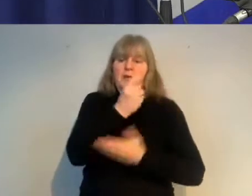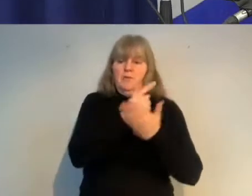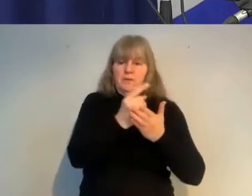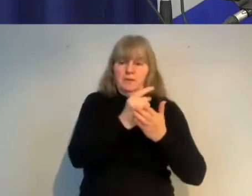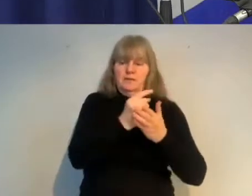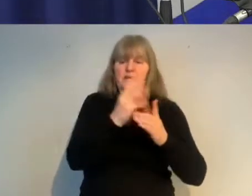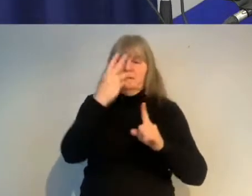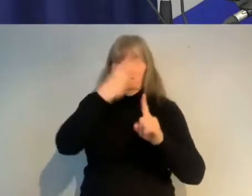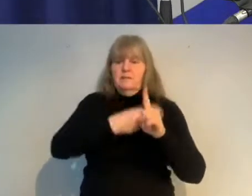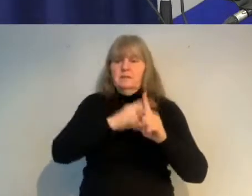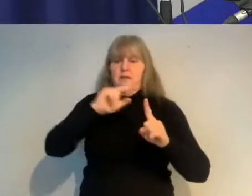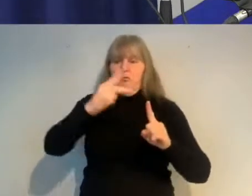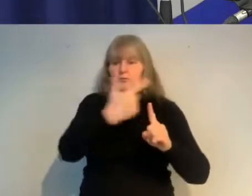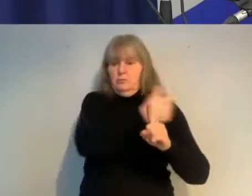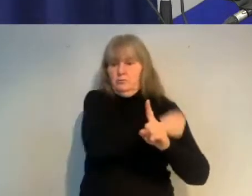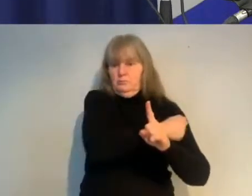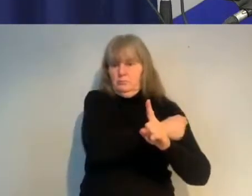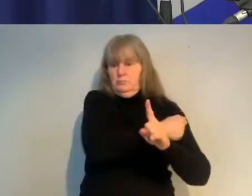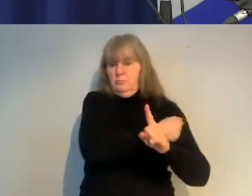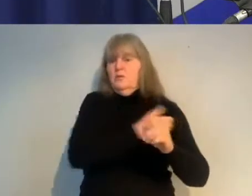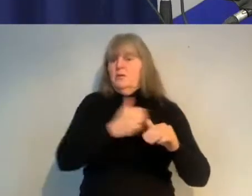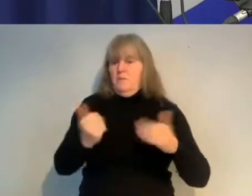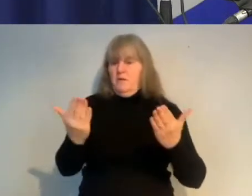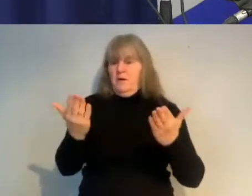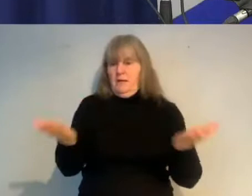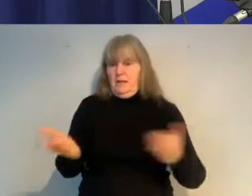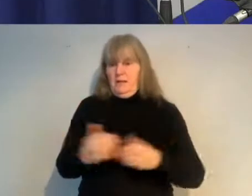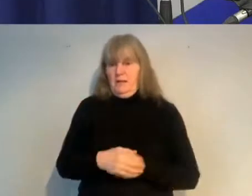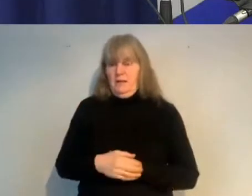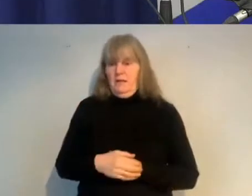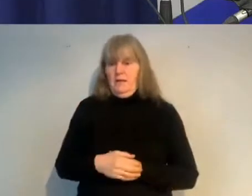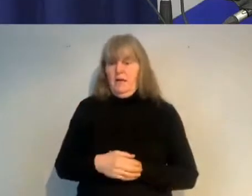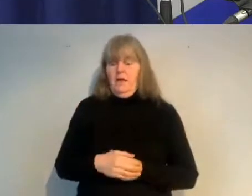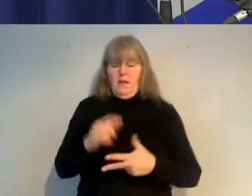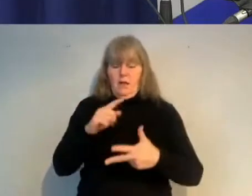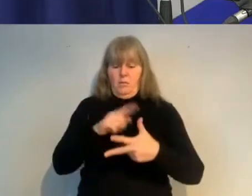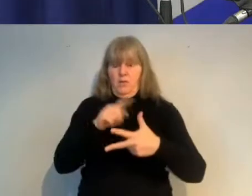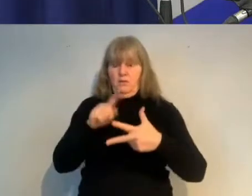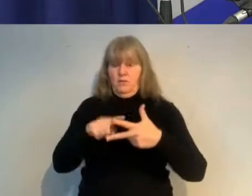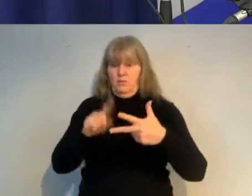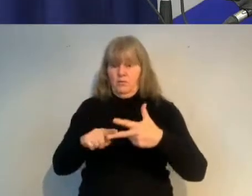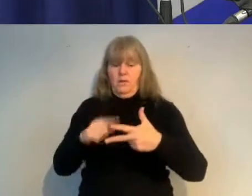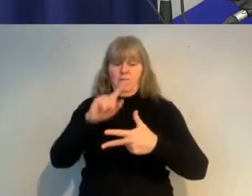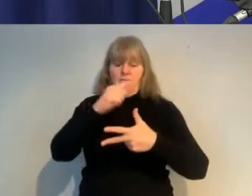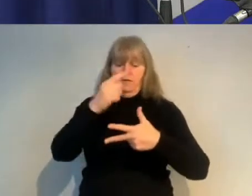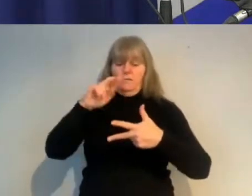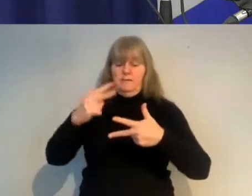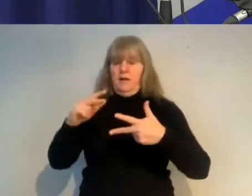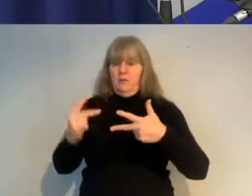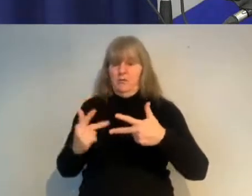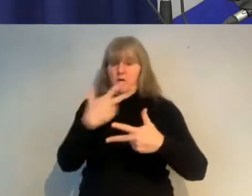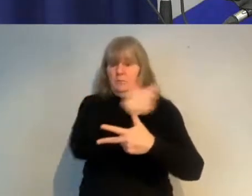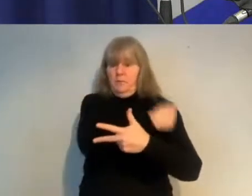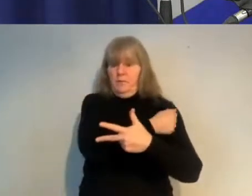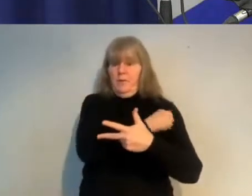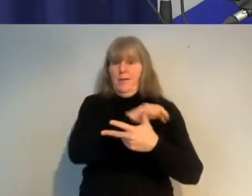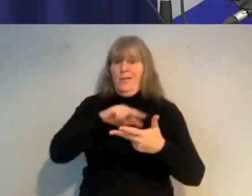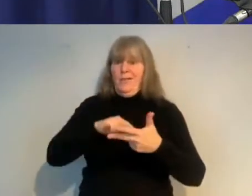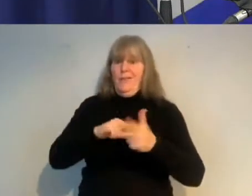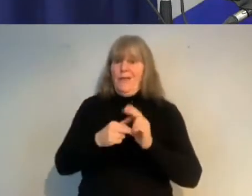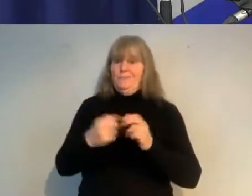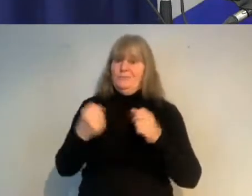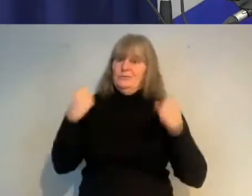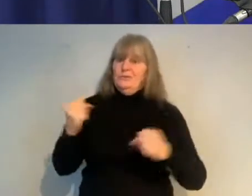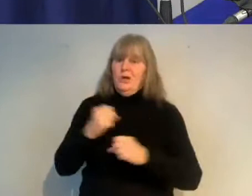later. When they have received all of these doses, they have the strongest immunity